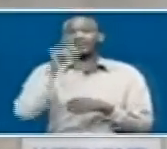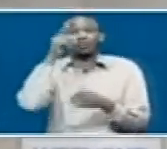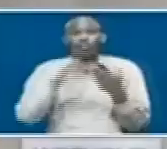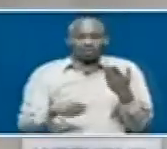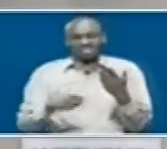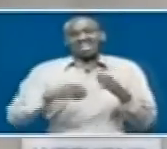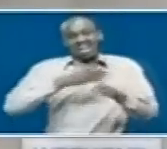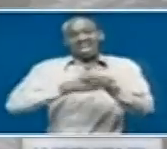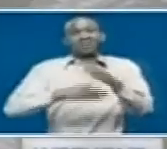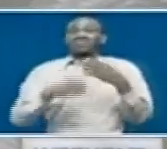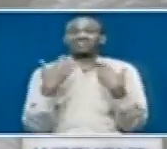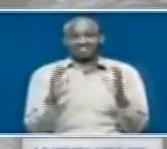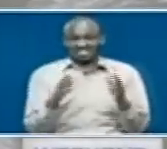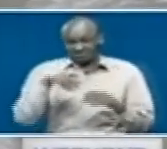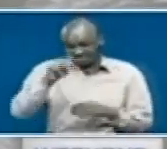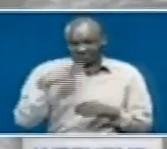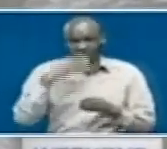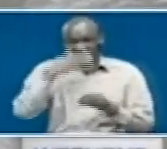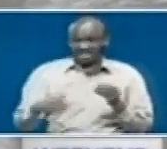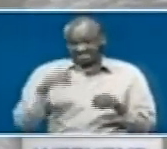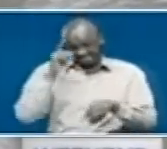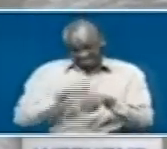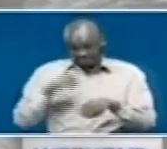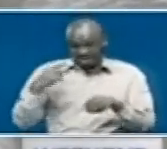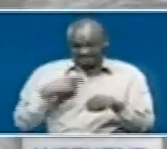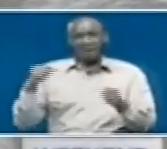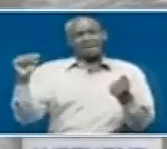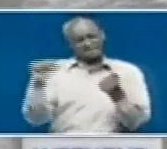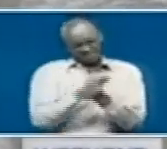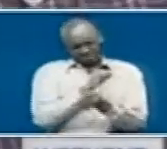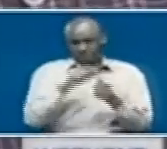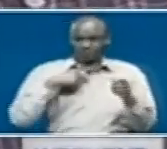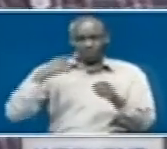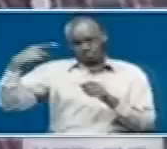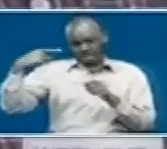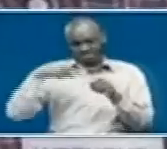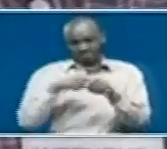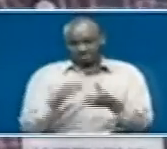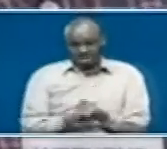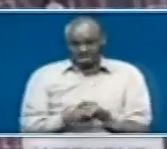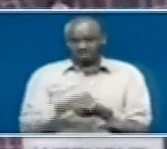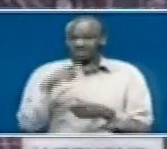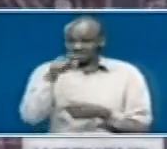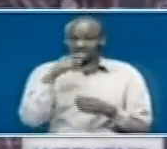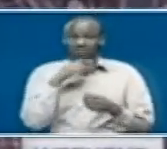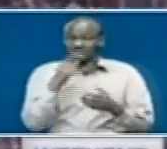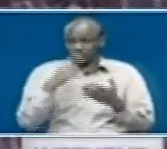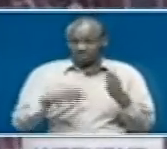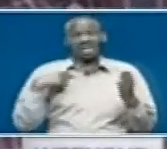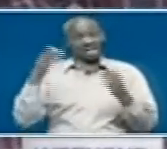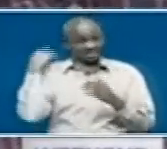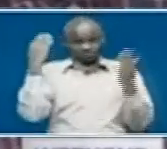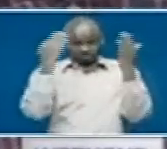he is missing one leg, which was amputated after being badly damaged by a bullet. The boy's uncle says he was with Ali last